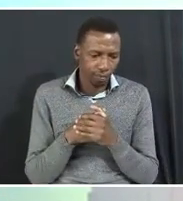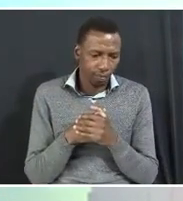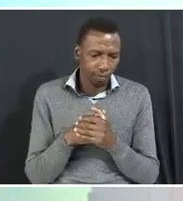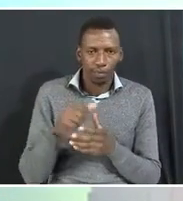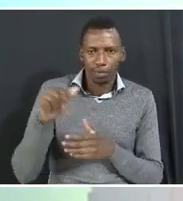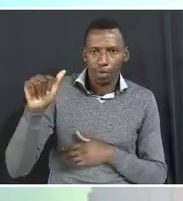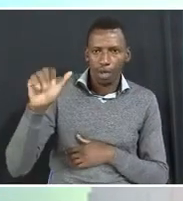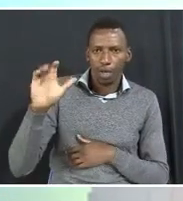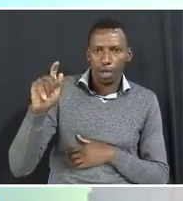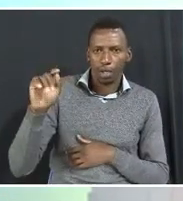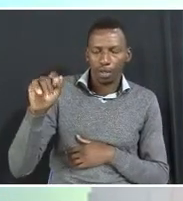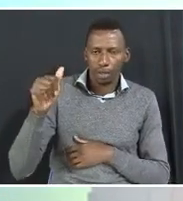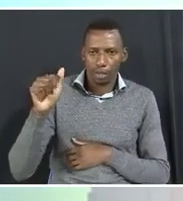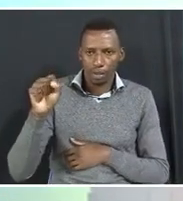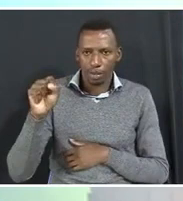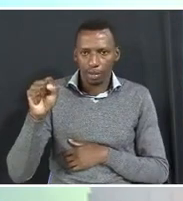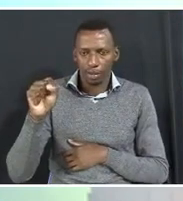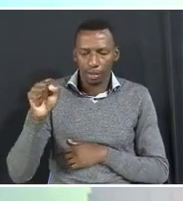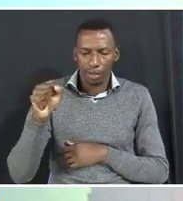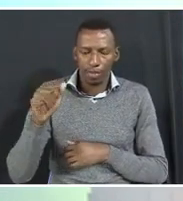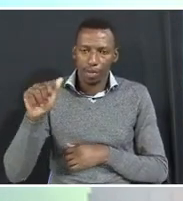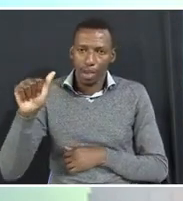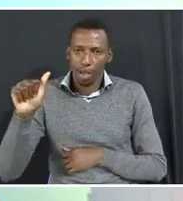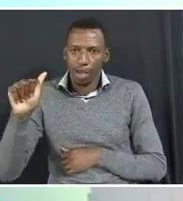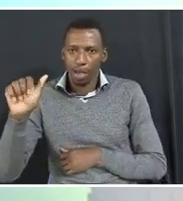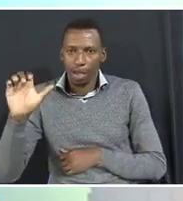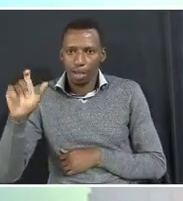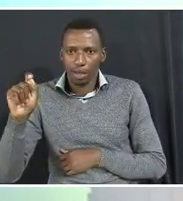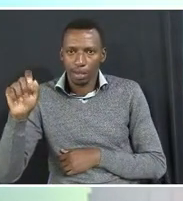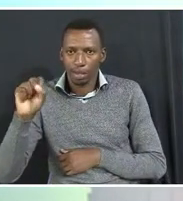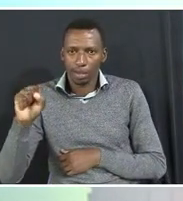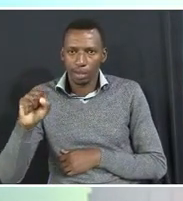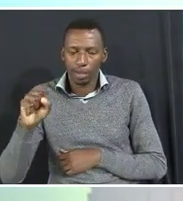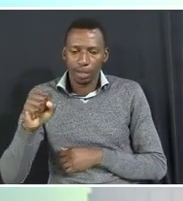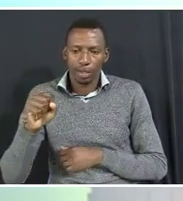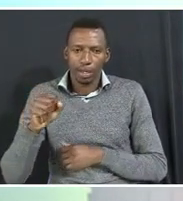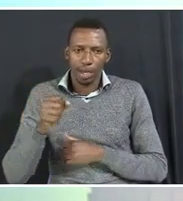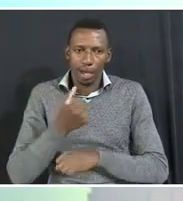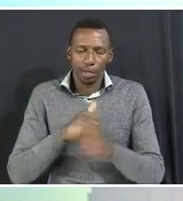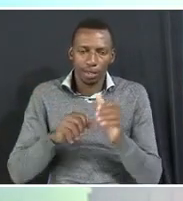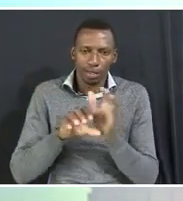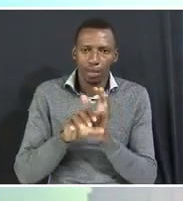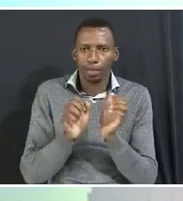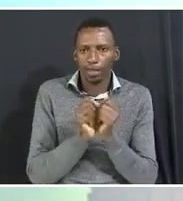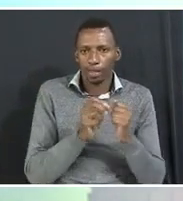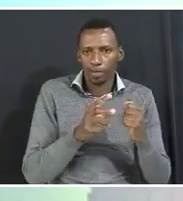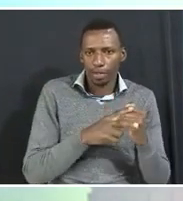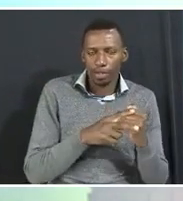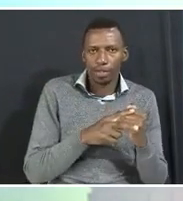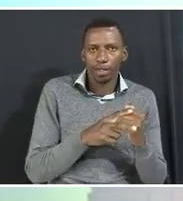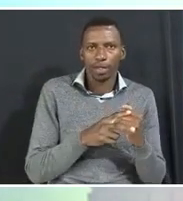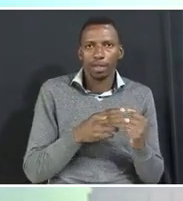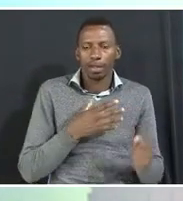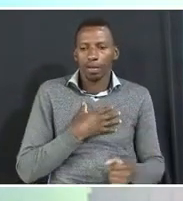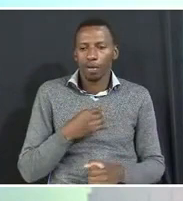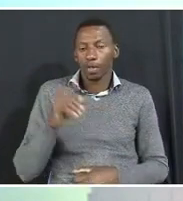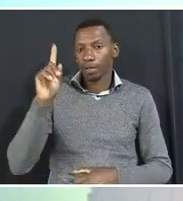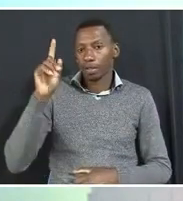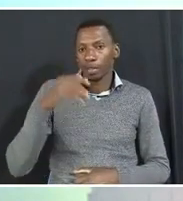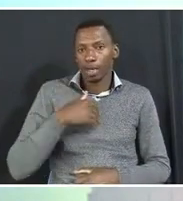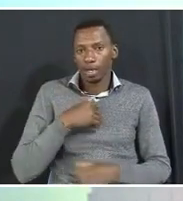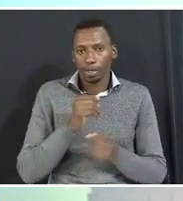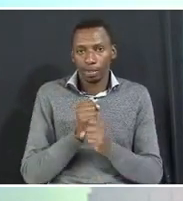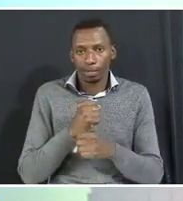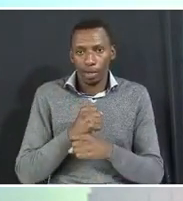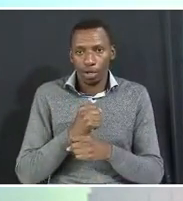and verse 26. Listen what he says, verse 26. And he has made of one blood